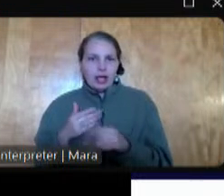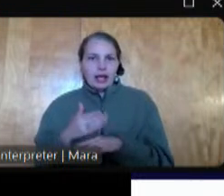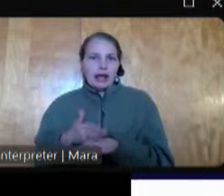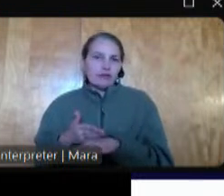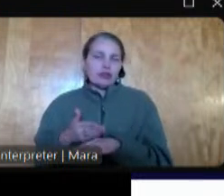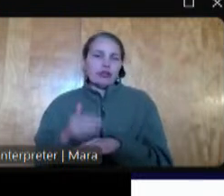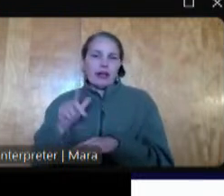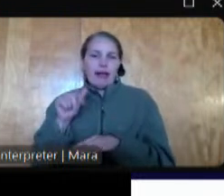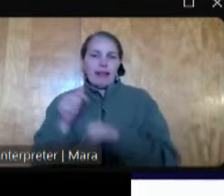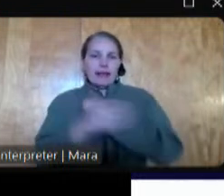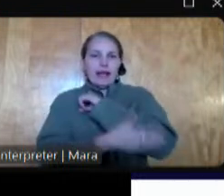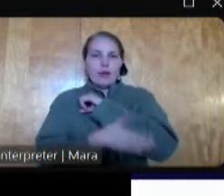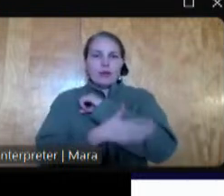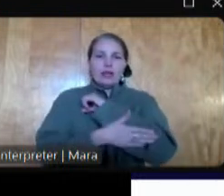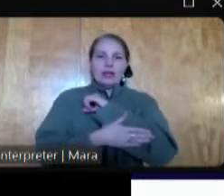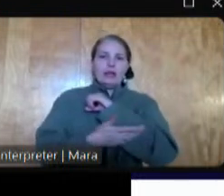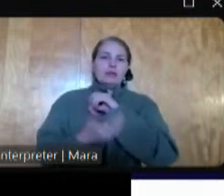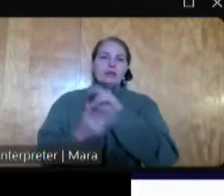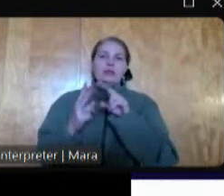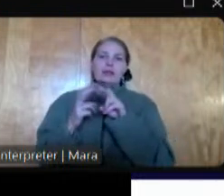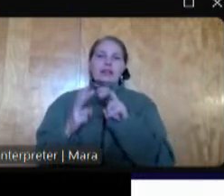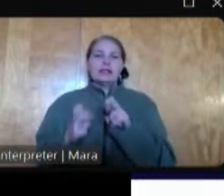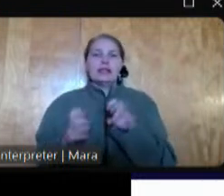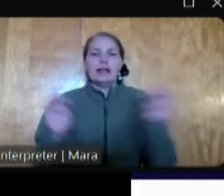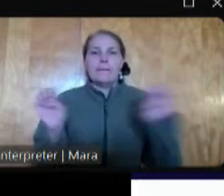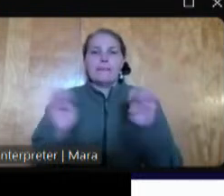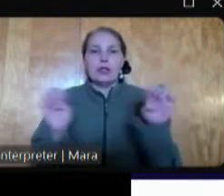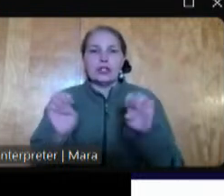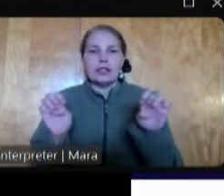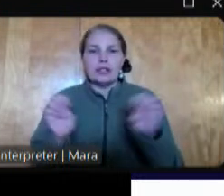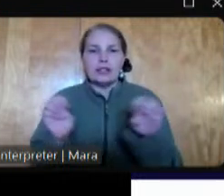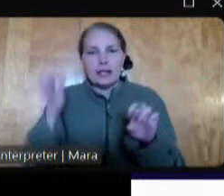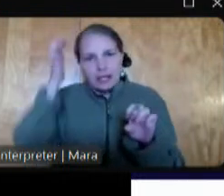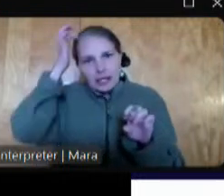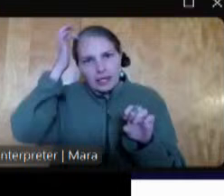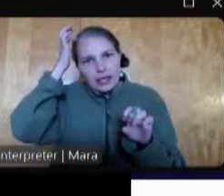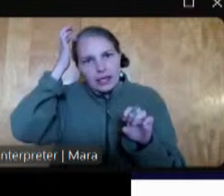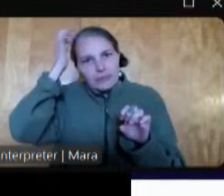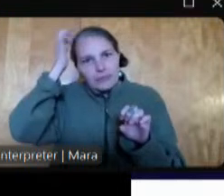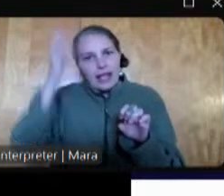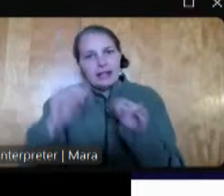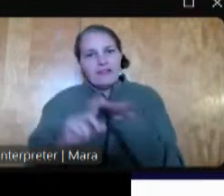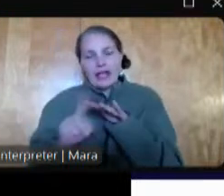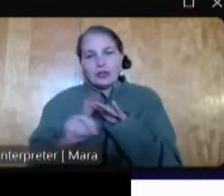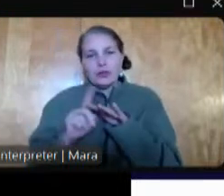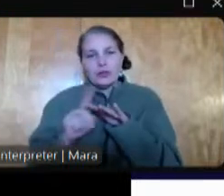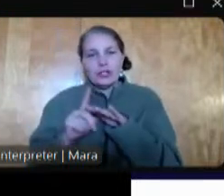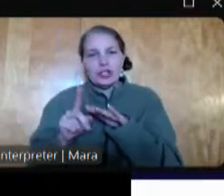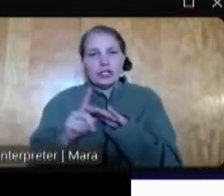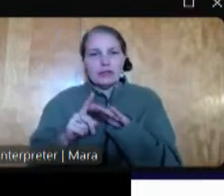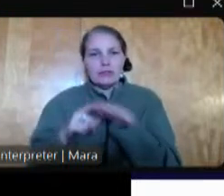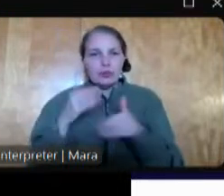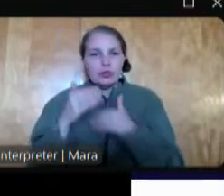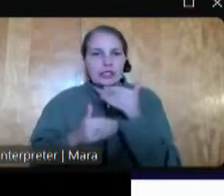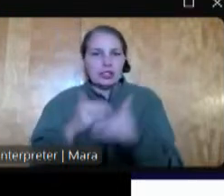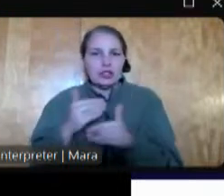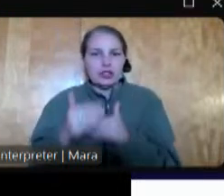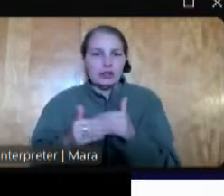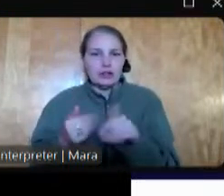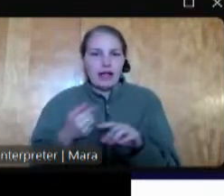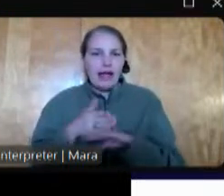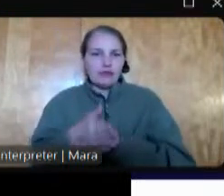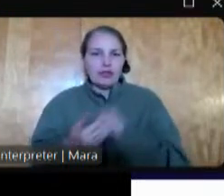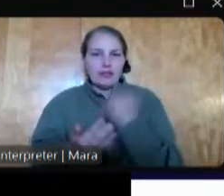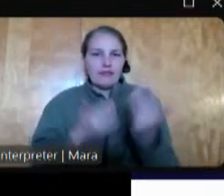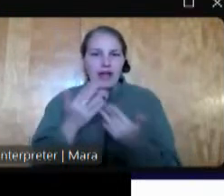evacuation procedures during both the Eaton and Palisades fires. So this review was commissioned, as some of you may remember, following a board motion in